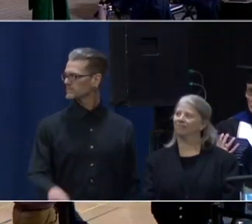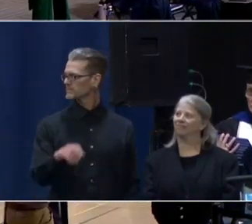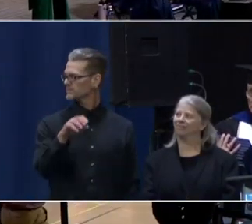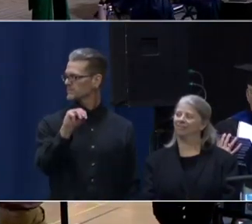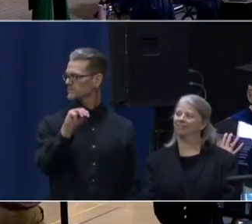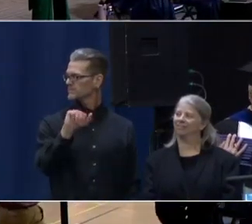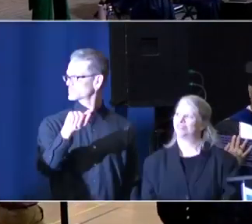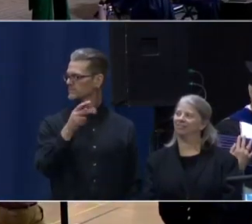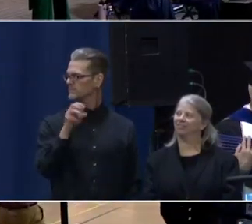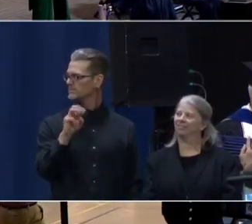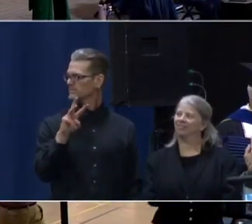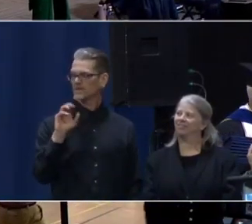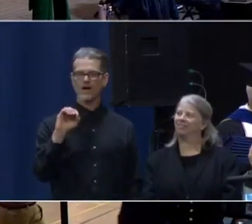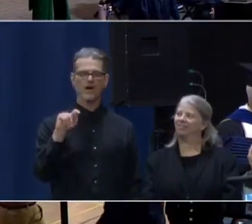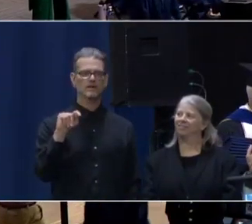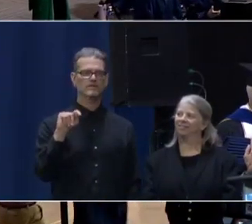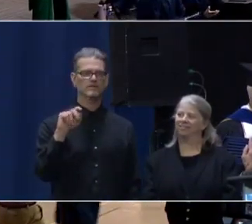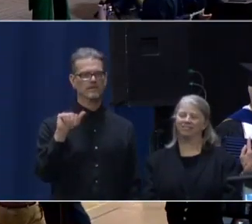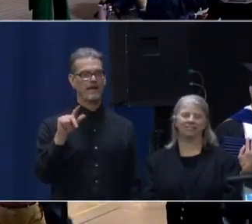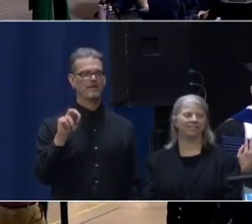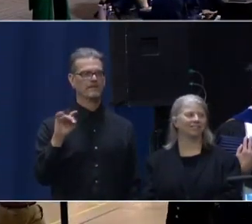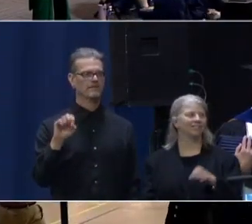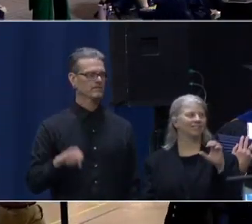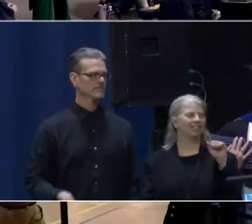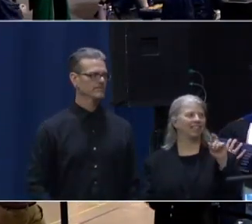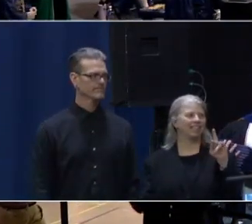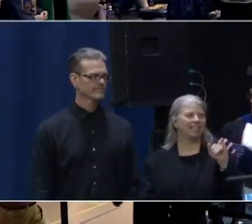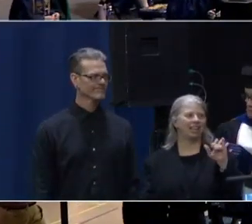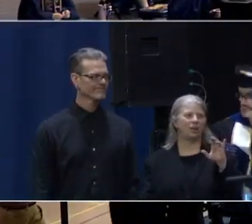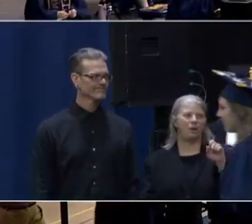Matthew Atkin. Sydney Colby.